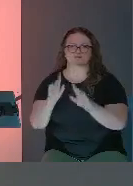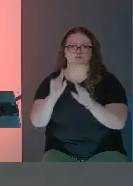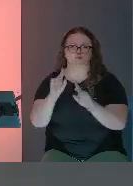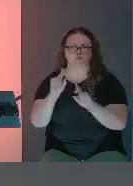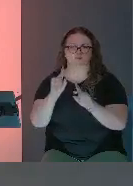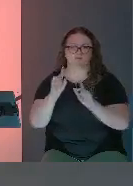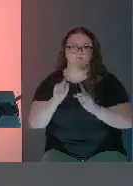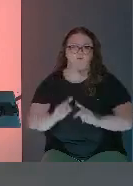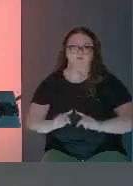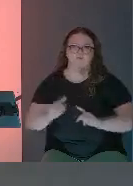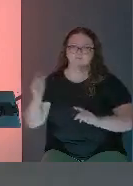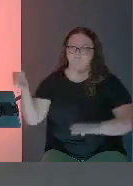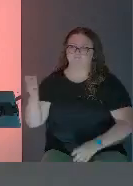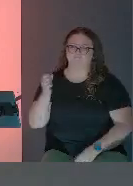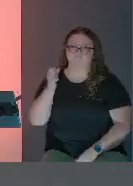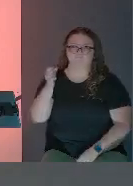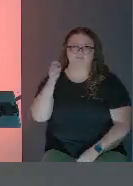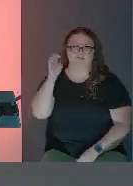life.